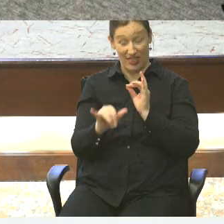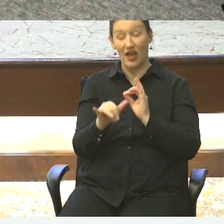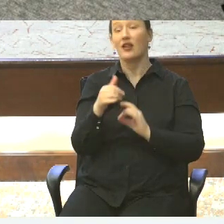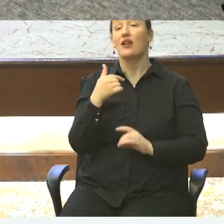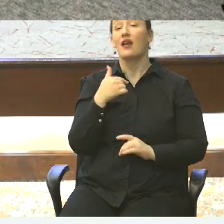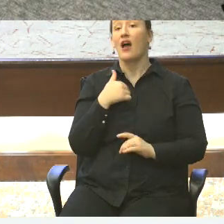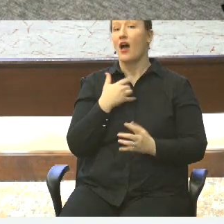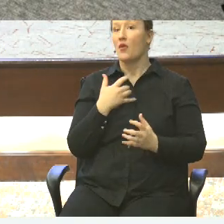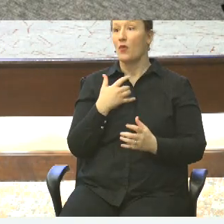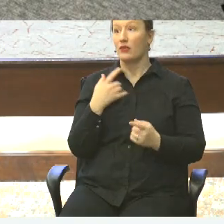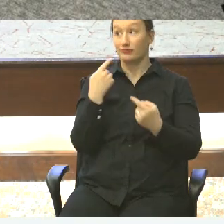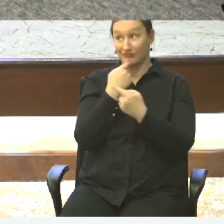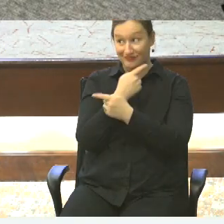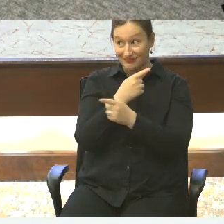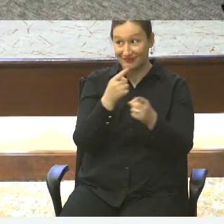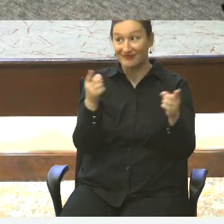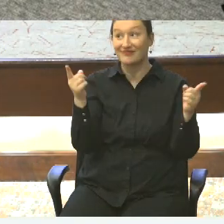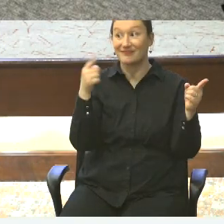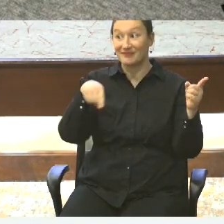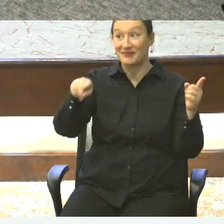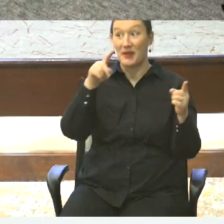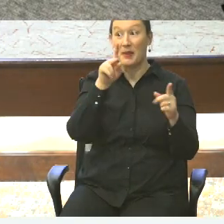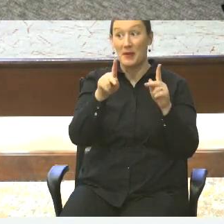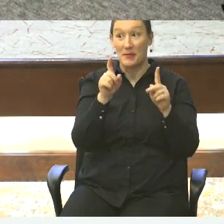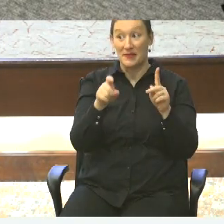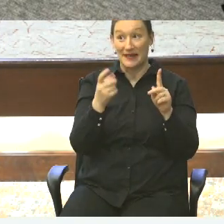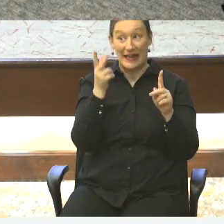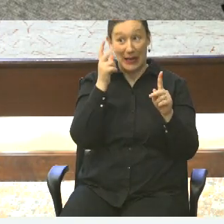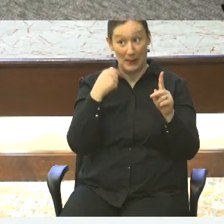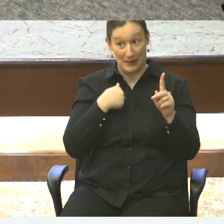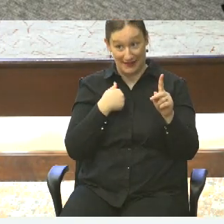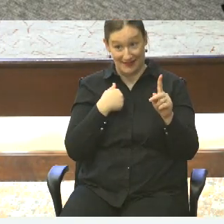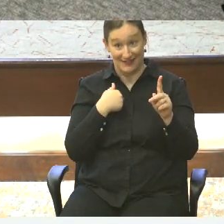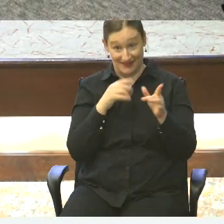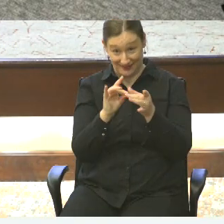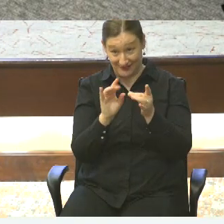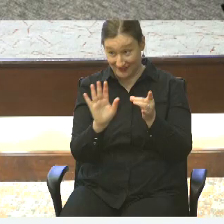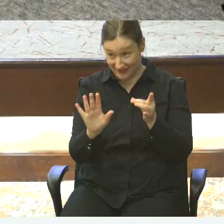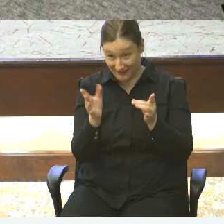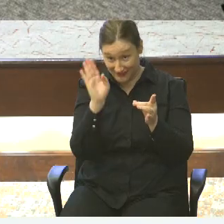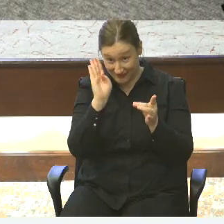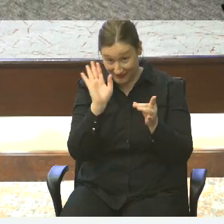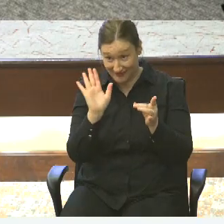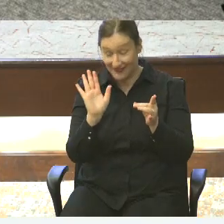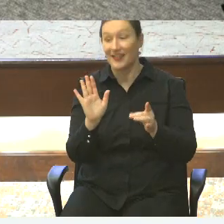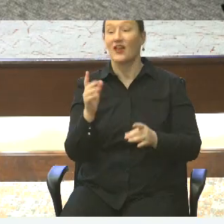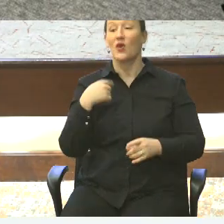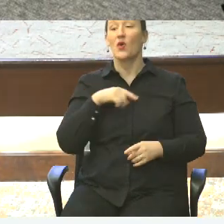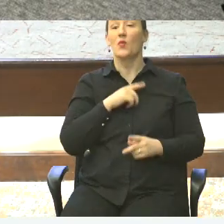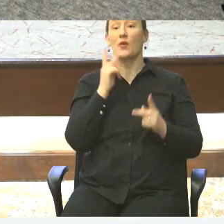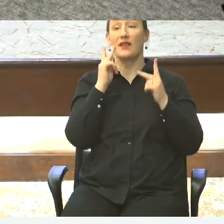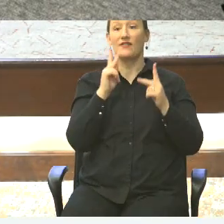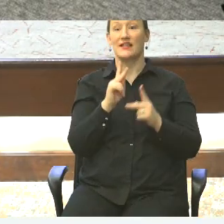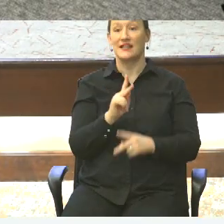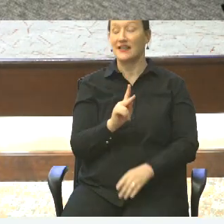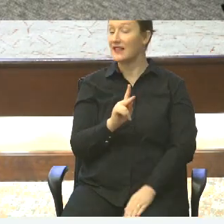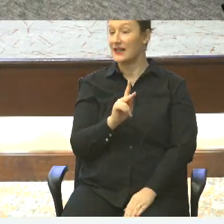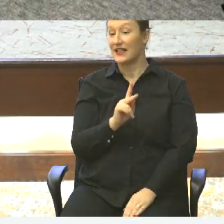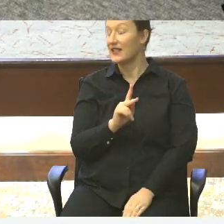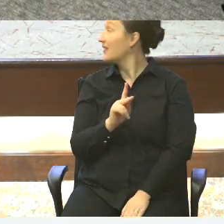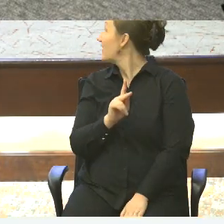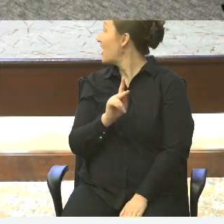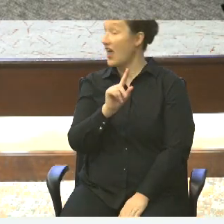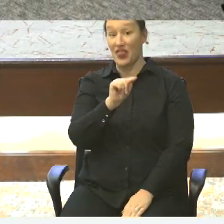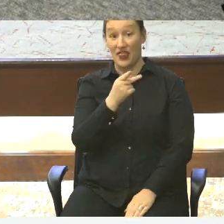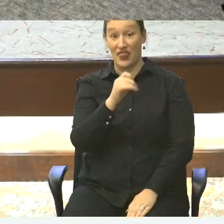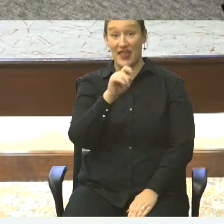intentionally saying this out loud because the people in this room who need to hear me say it. There was, when we visited the Thinkery in Del Valle, there